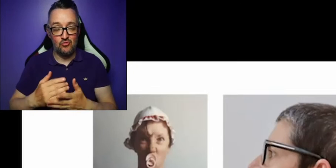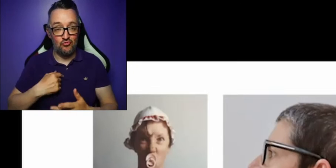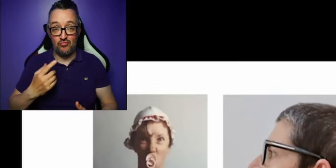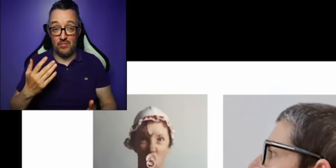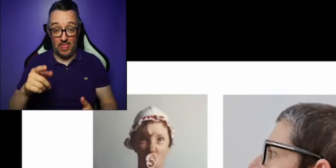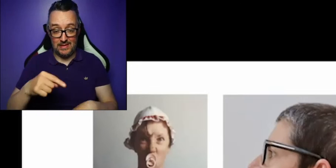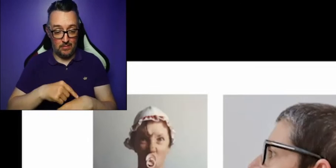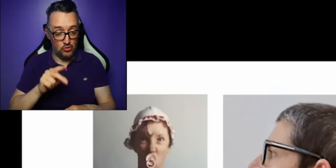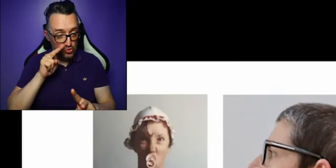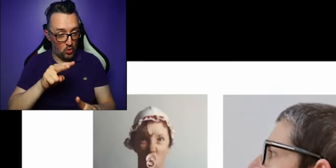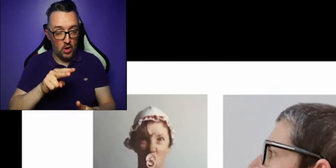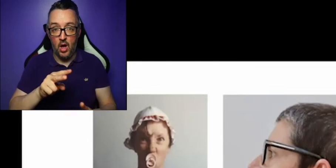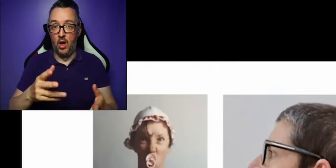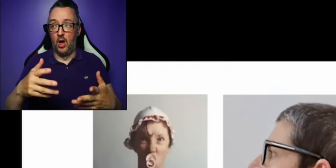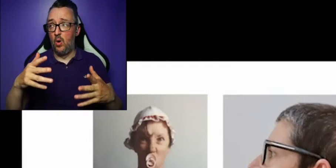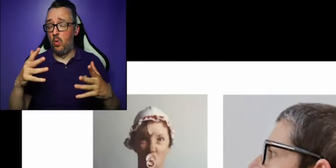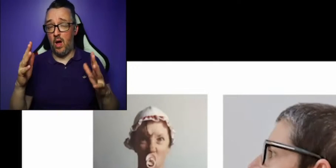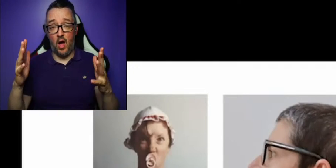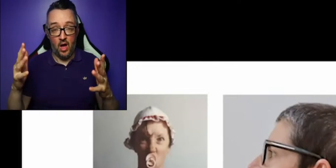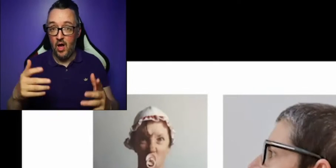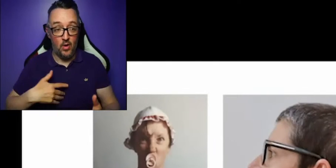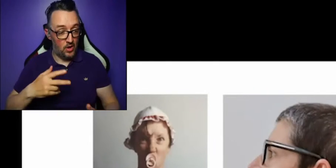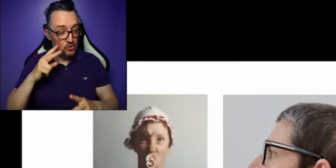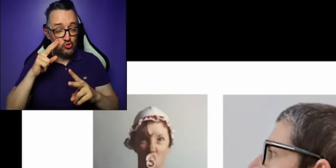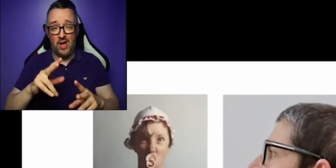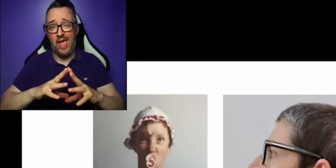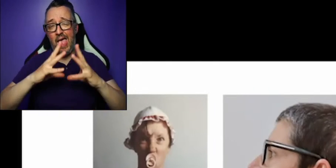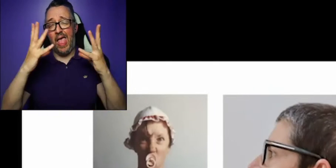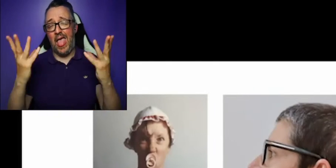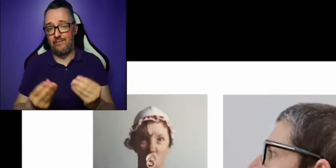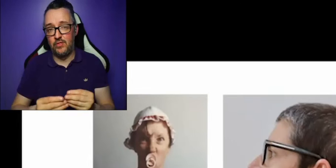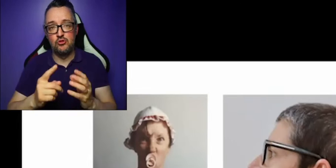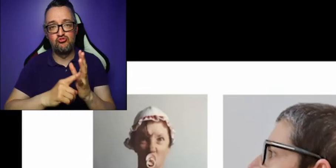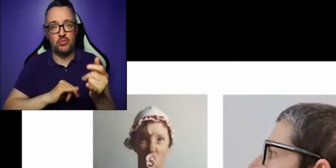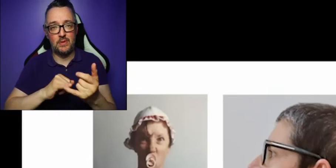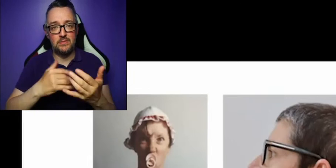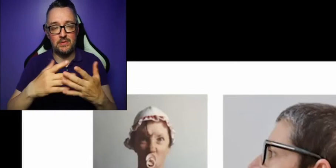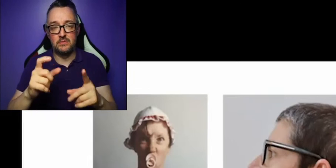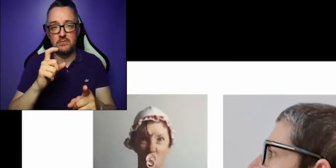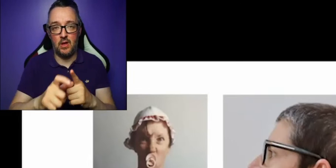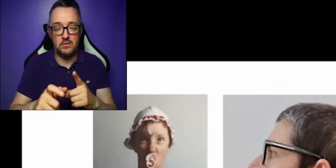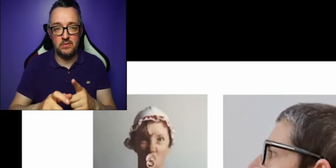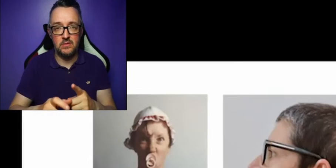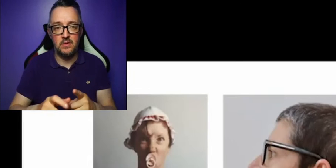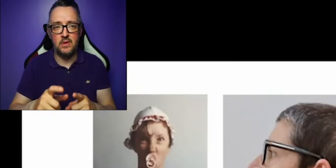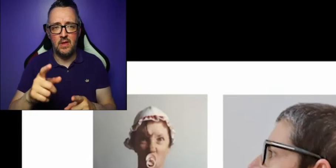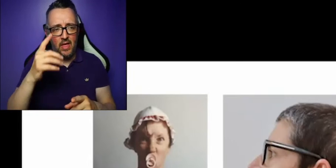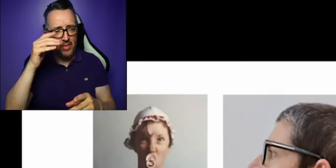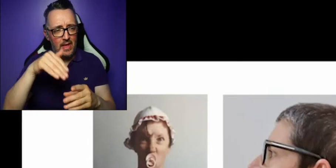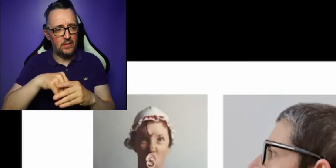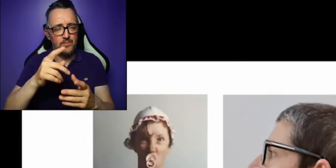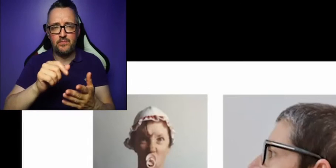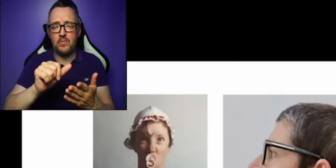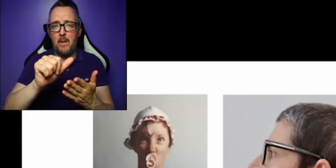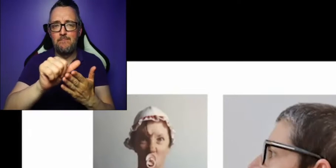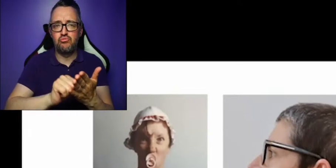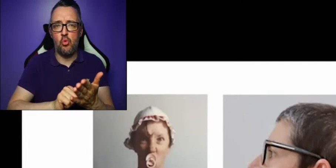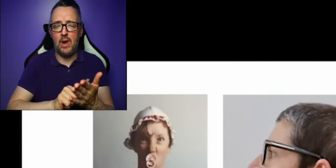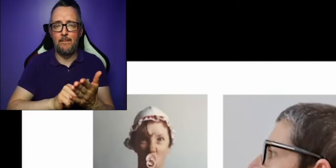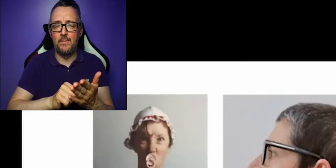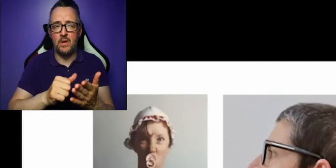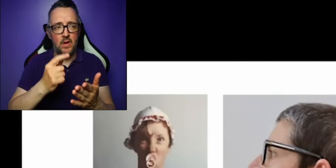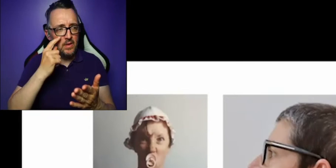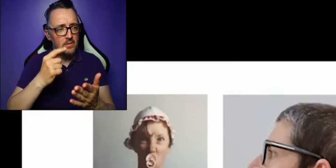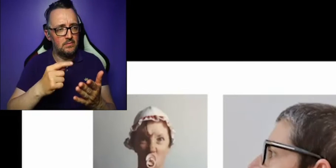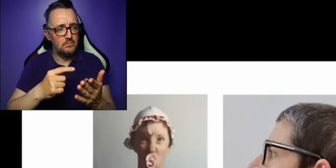out on Joe Spence, saw everything she'd done, watched all this, I think it's an arena program that she